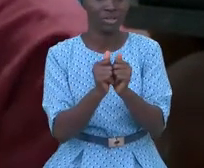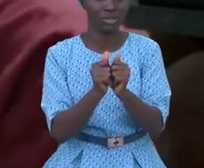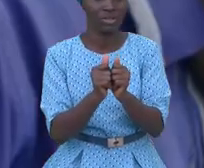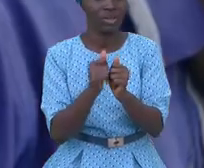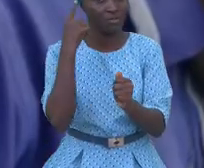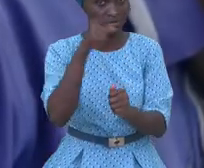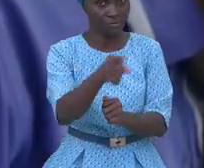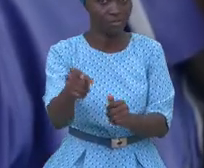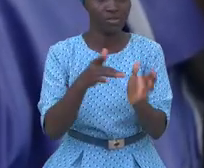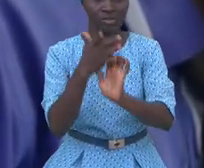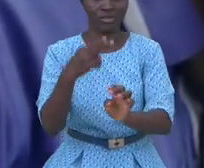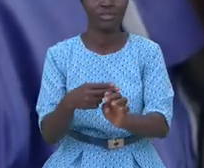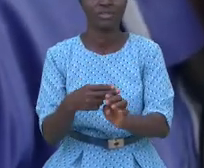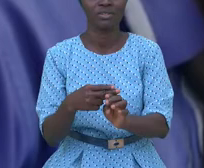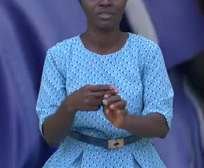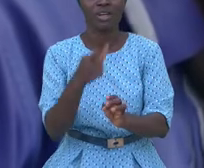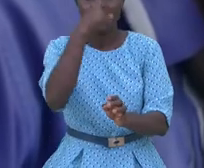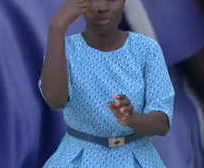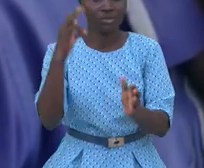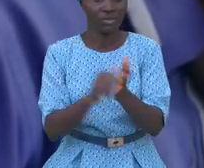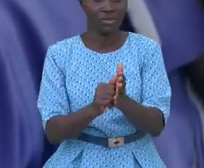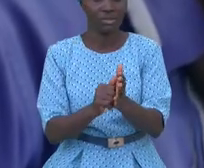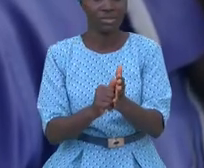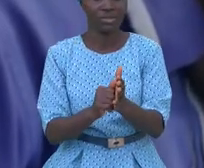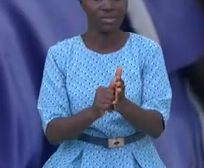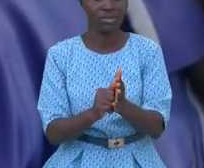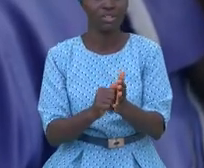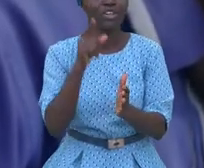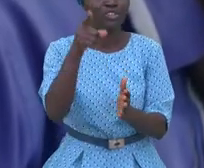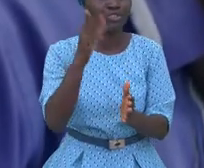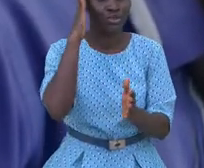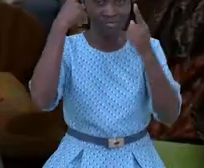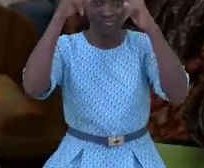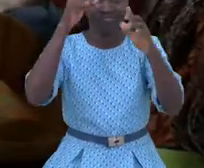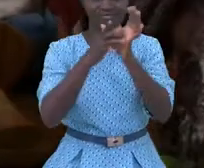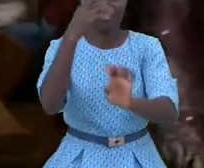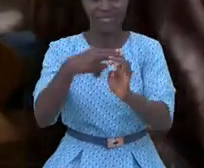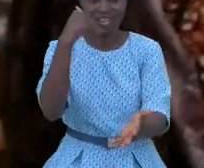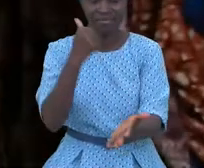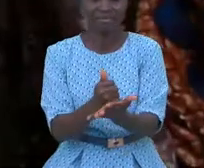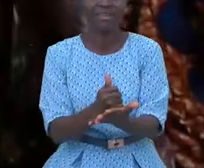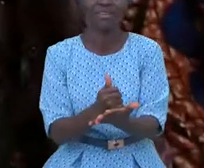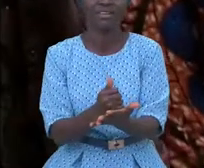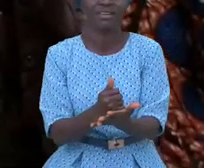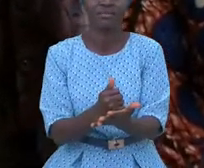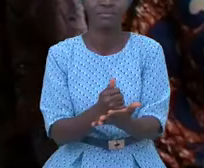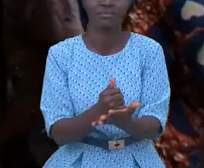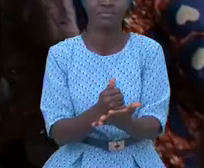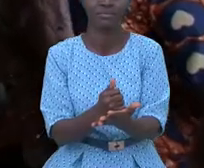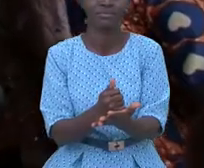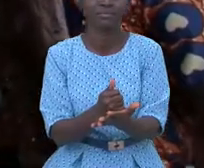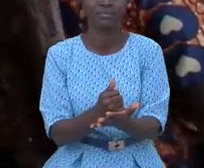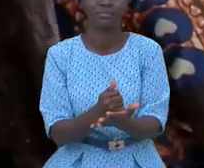you. Because of that, you'll make it in Jesus' name. I